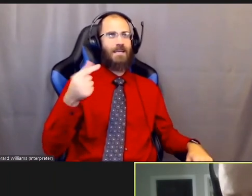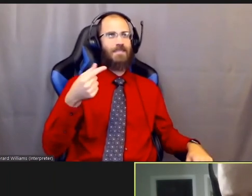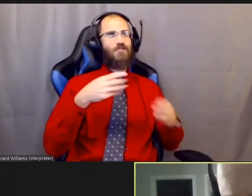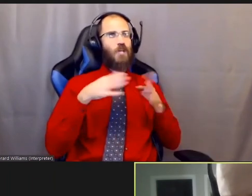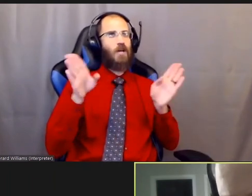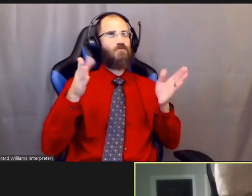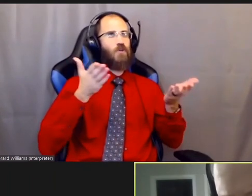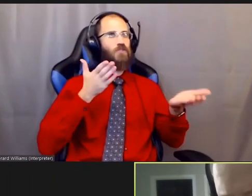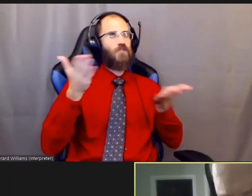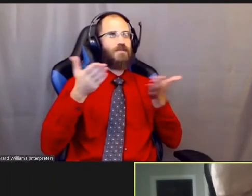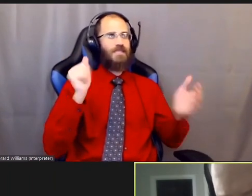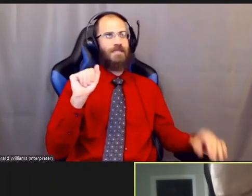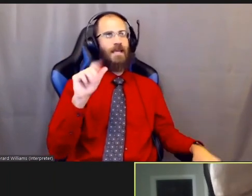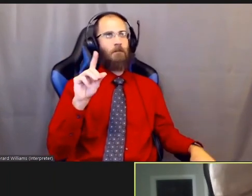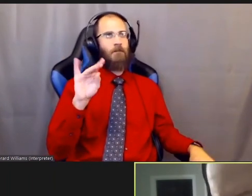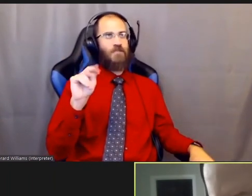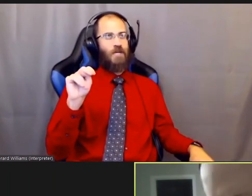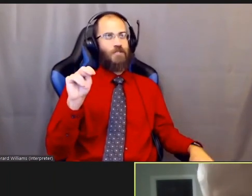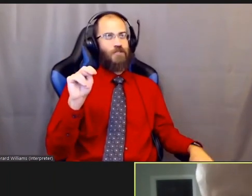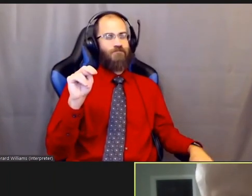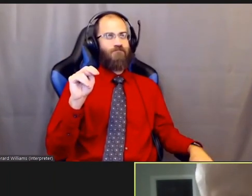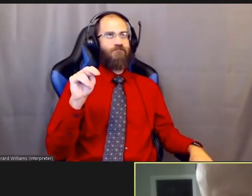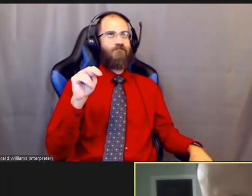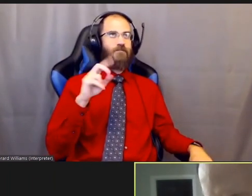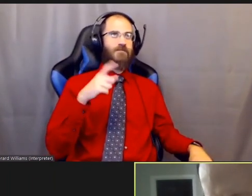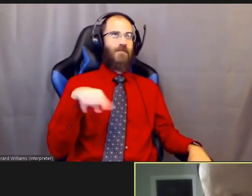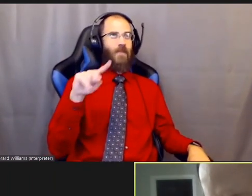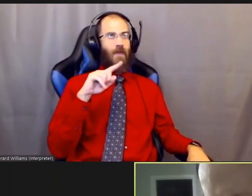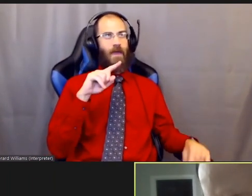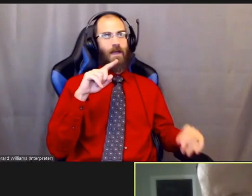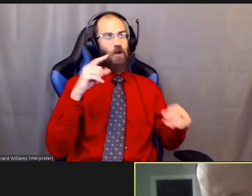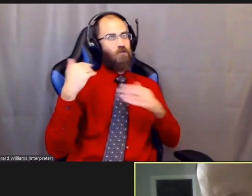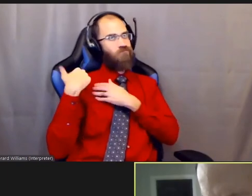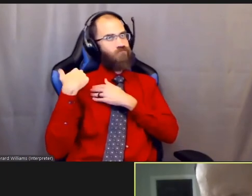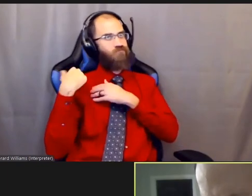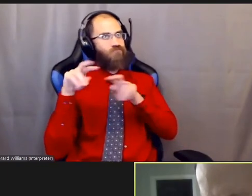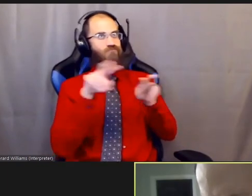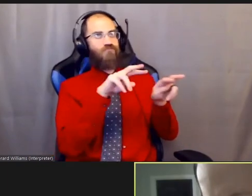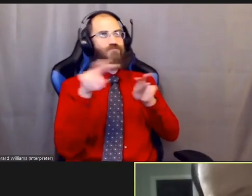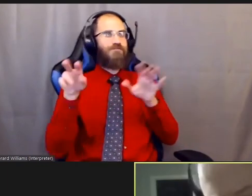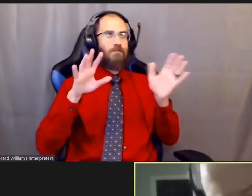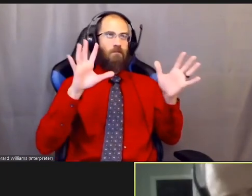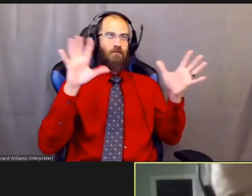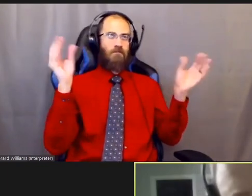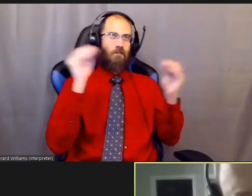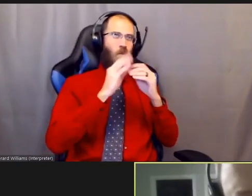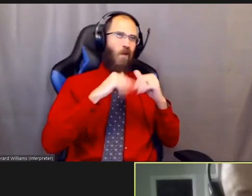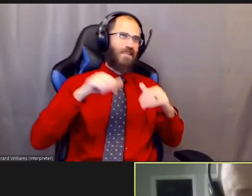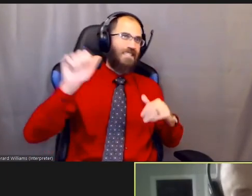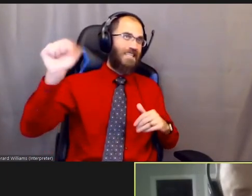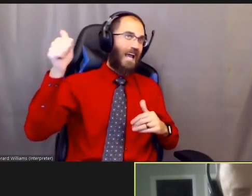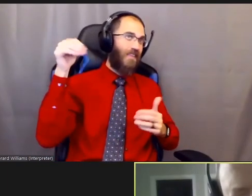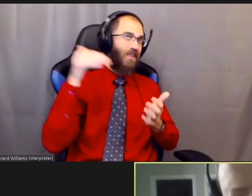oversees the 10,000 plus advisory committees across government.